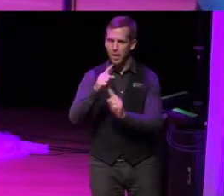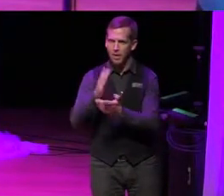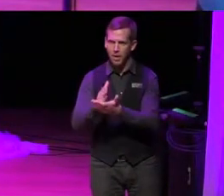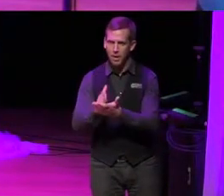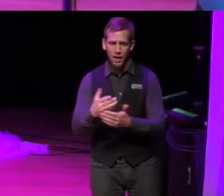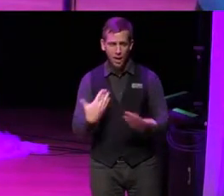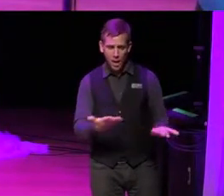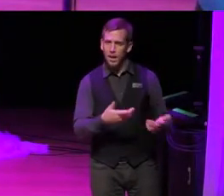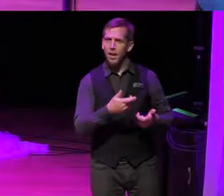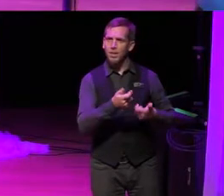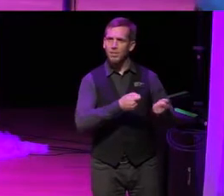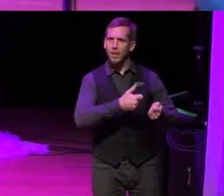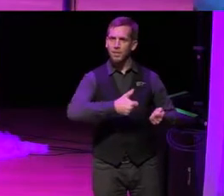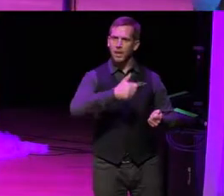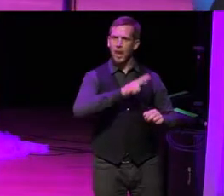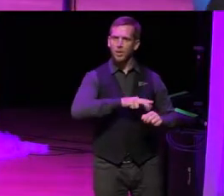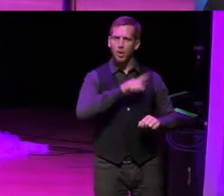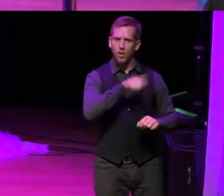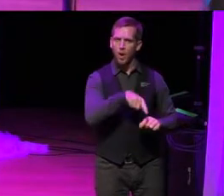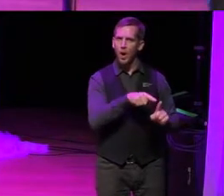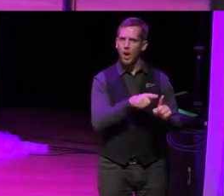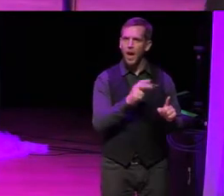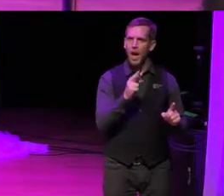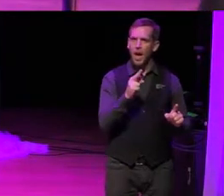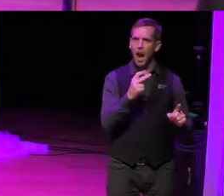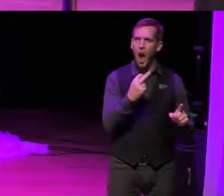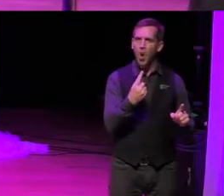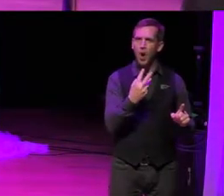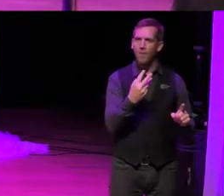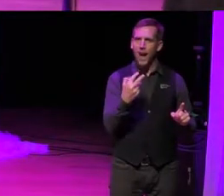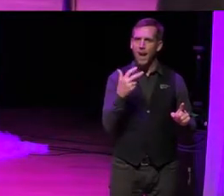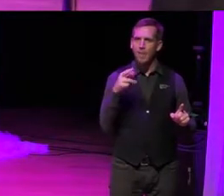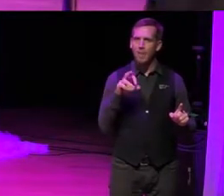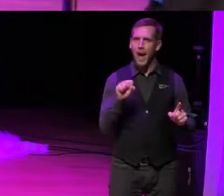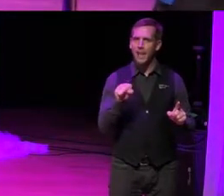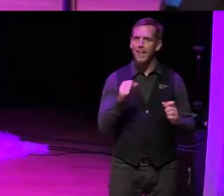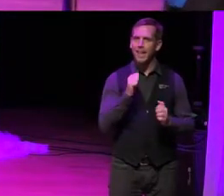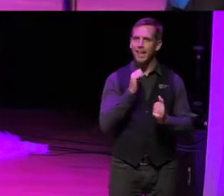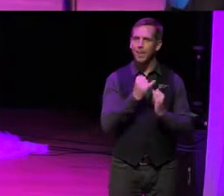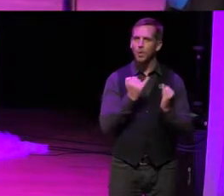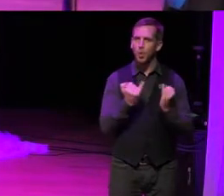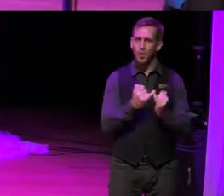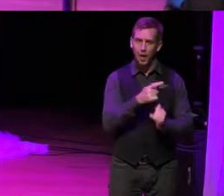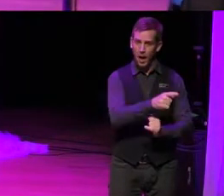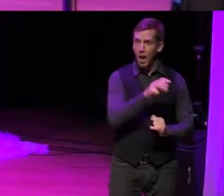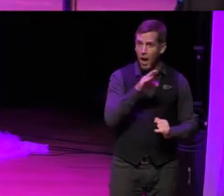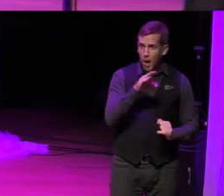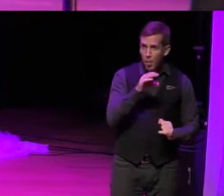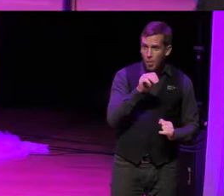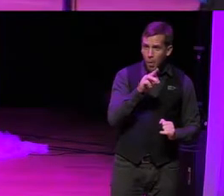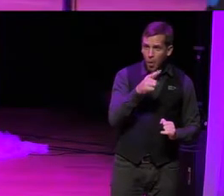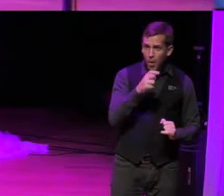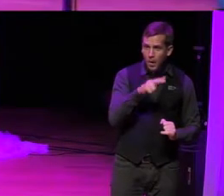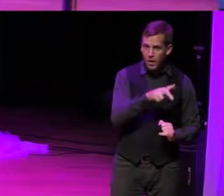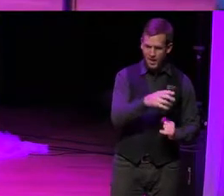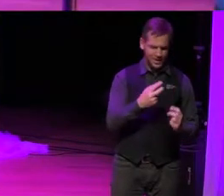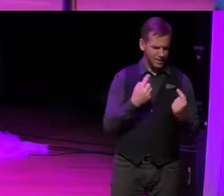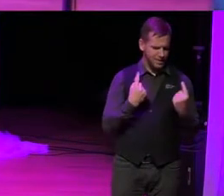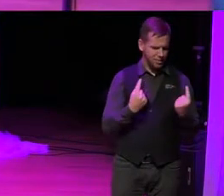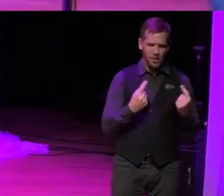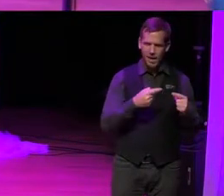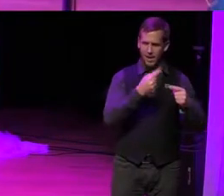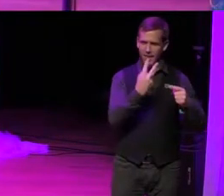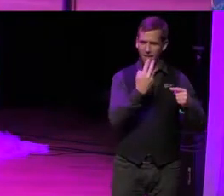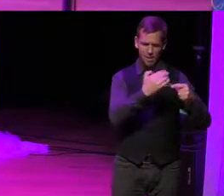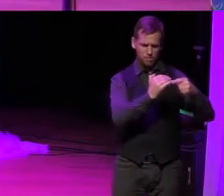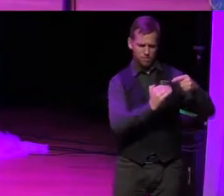Raoul Wallenberg Institute, Morten Kerem. Morten has a very impressive CV, but I would like to start off, I've presented